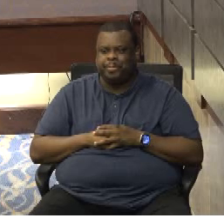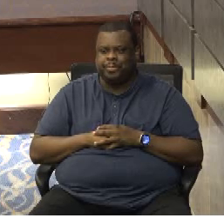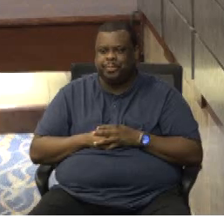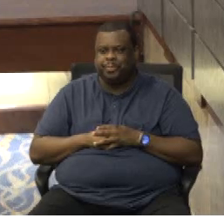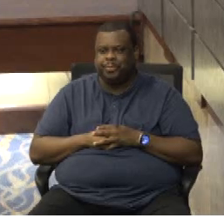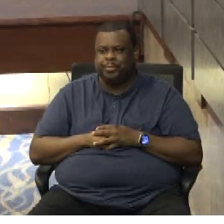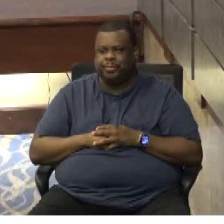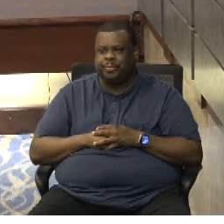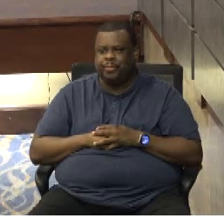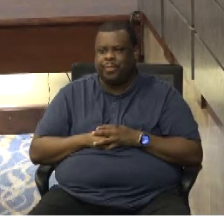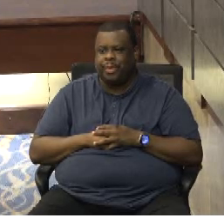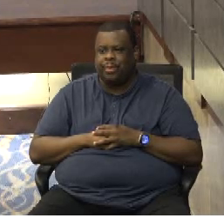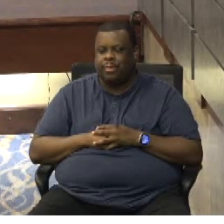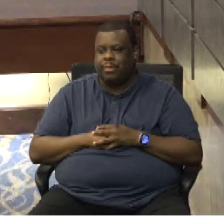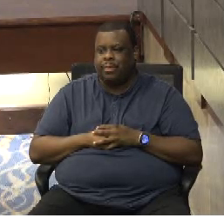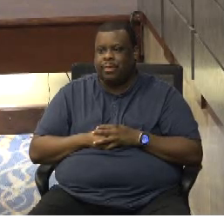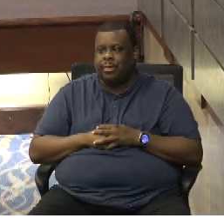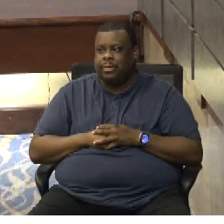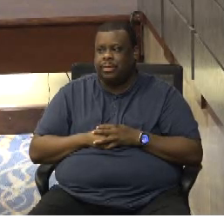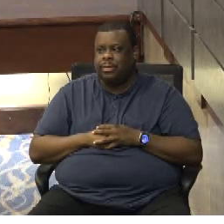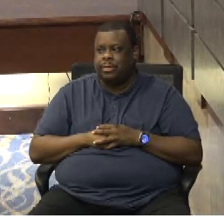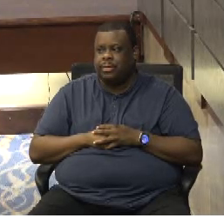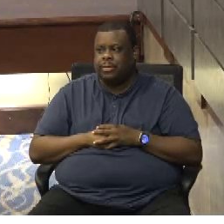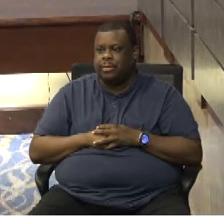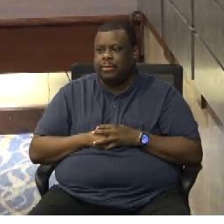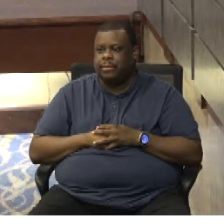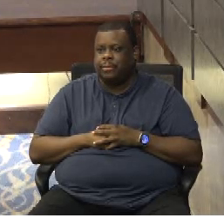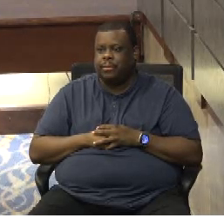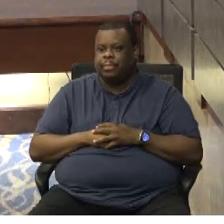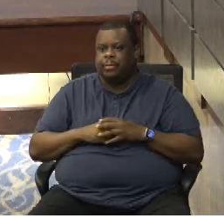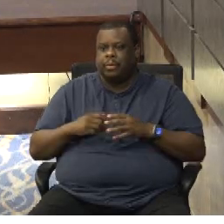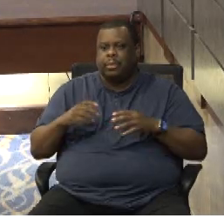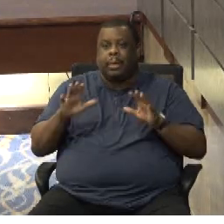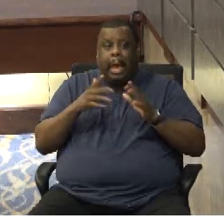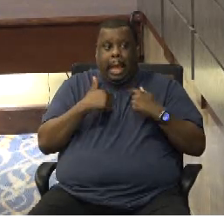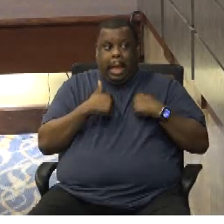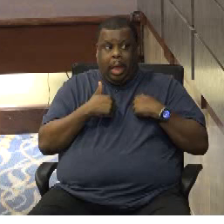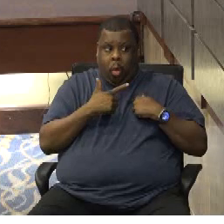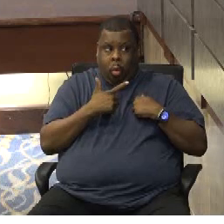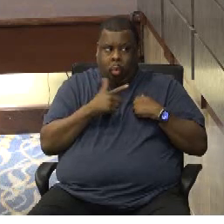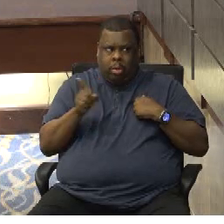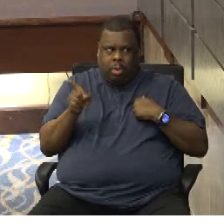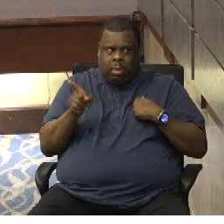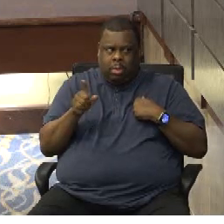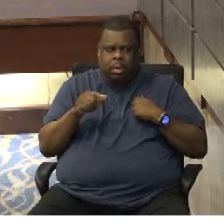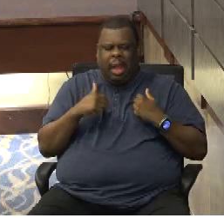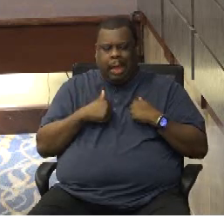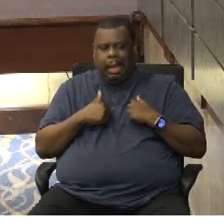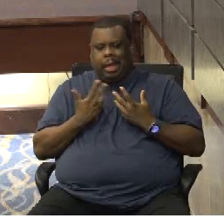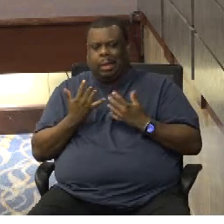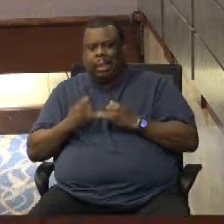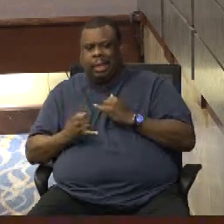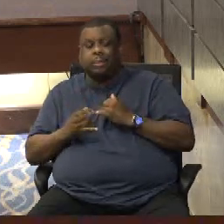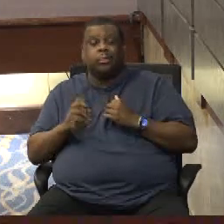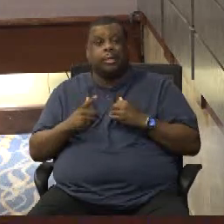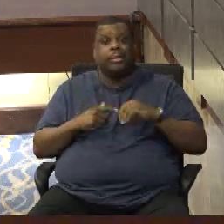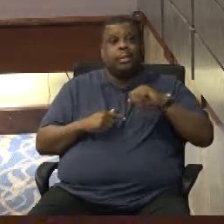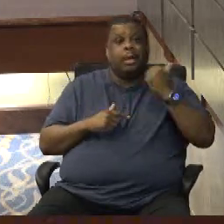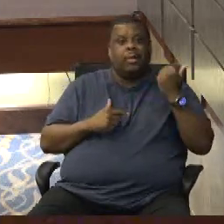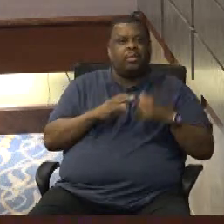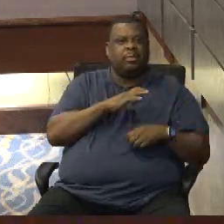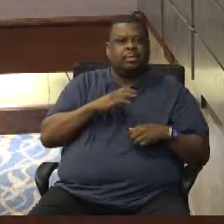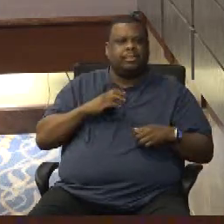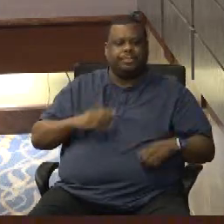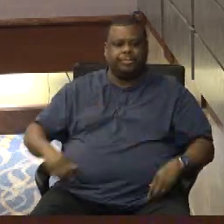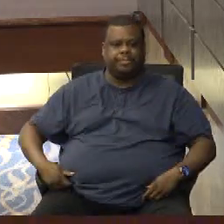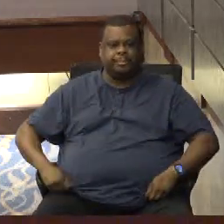Yeah, I'll add, I'm sorry, Alice. I'm always last. Okay. I appreciate it, and Councilmember